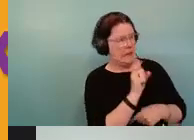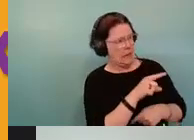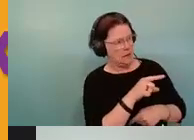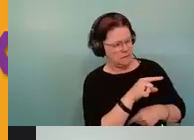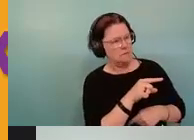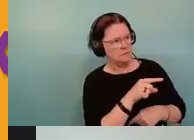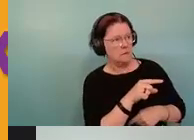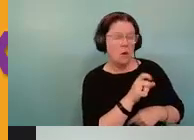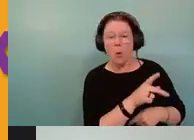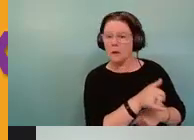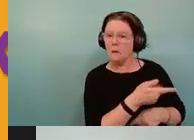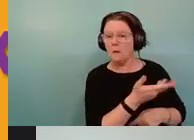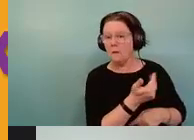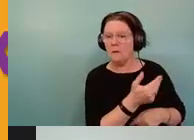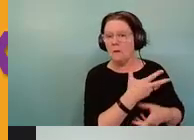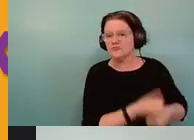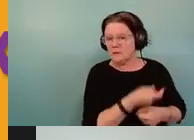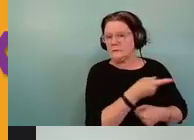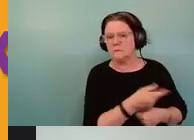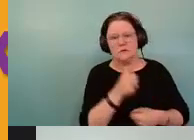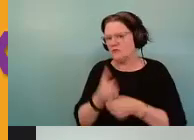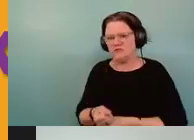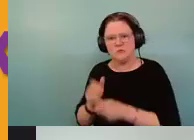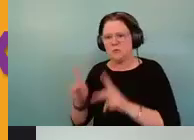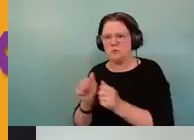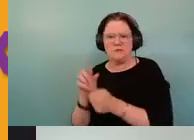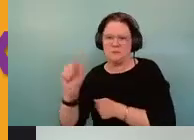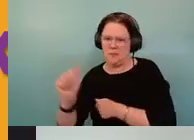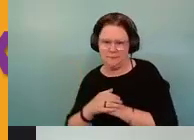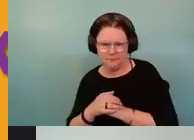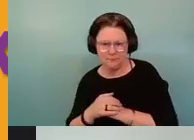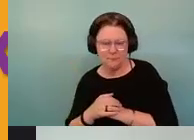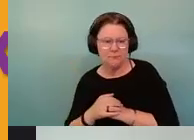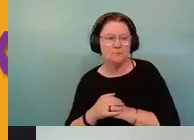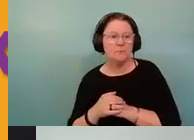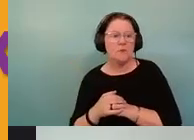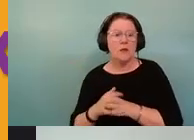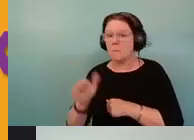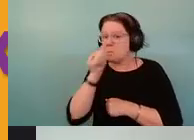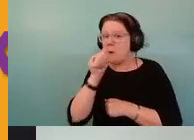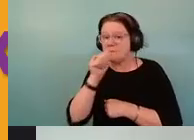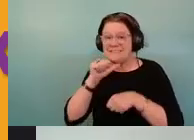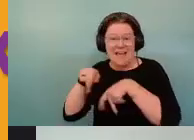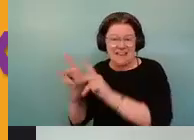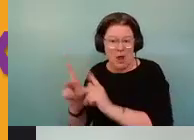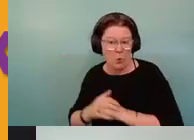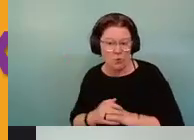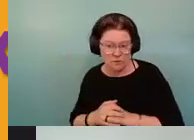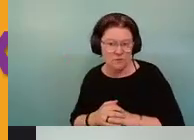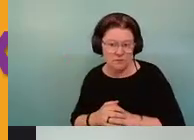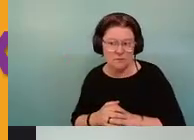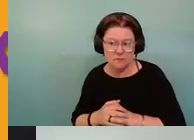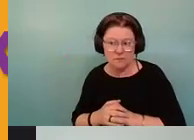clout, more validity than the person with the disability. Denying privacy, people with